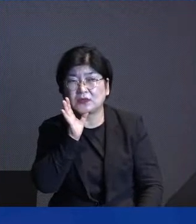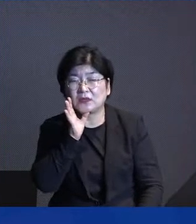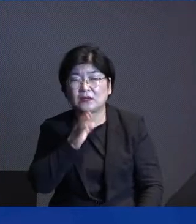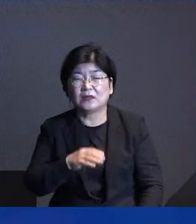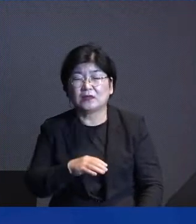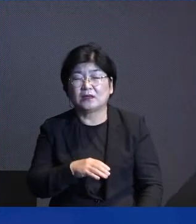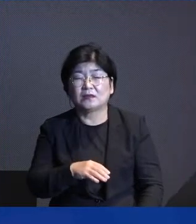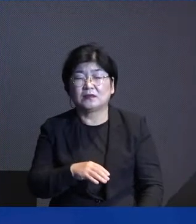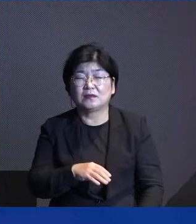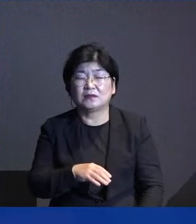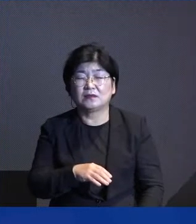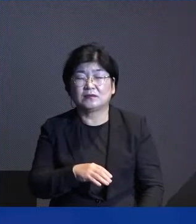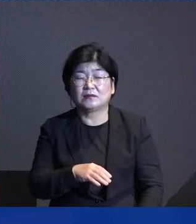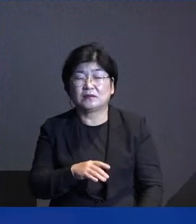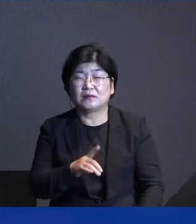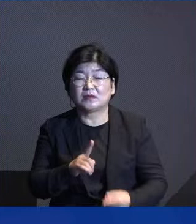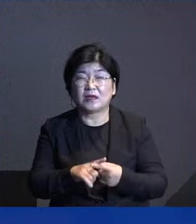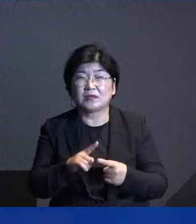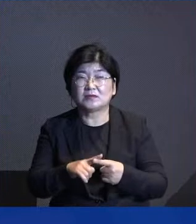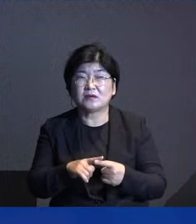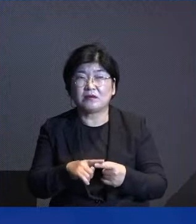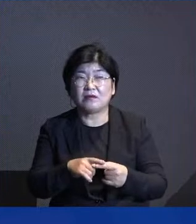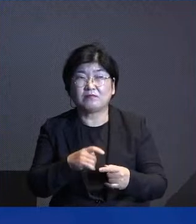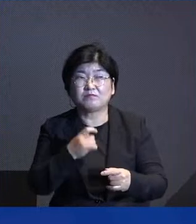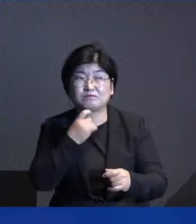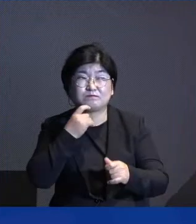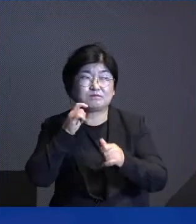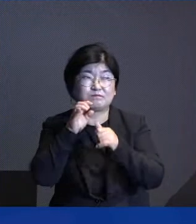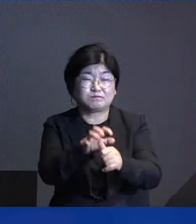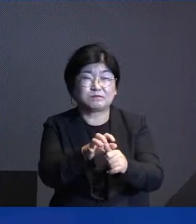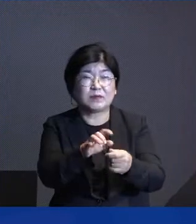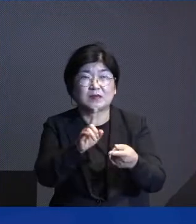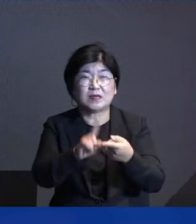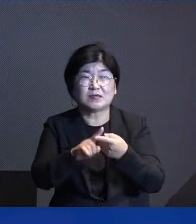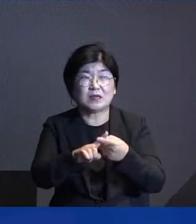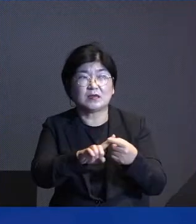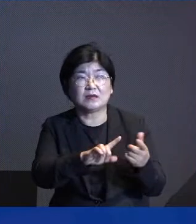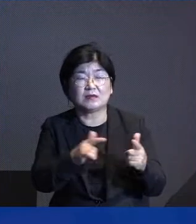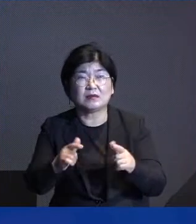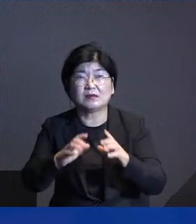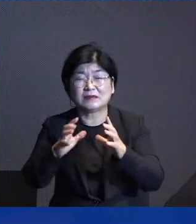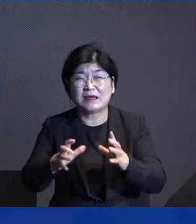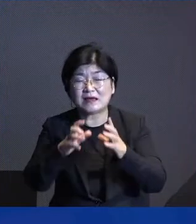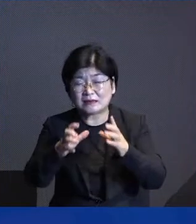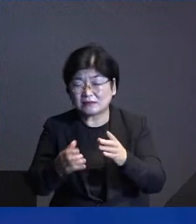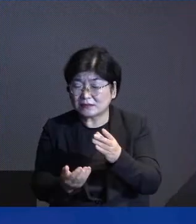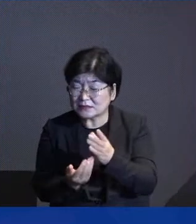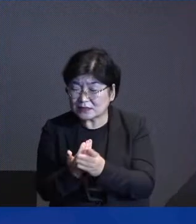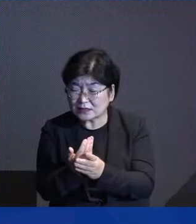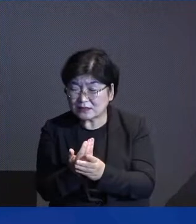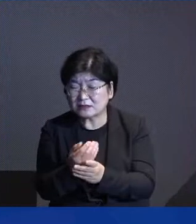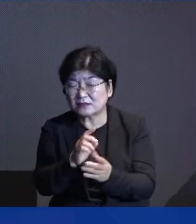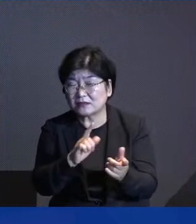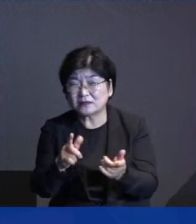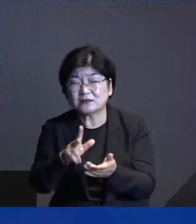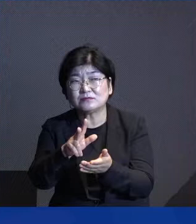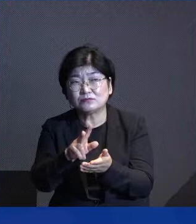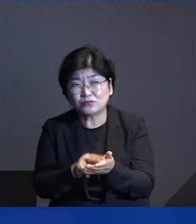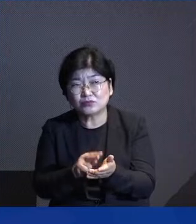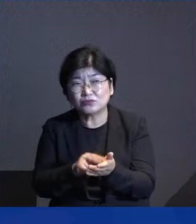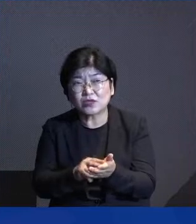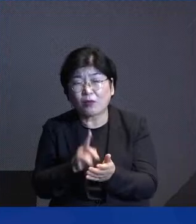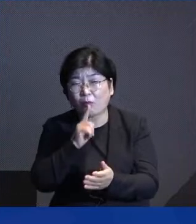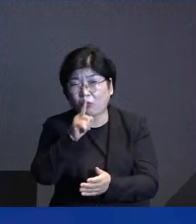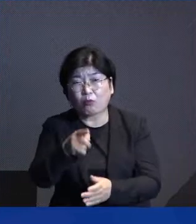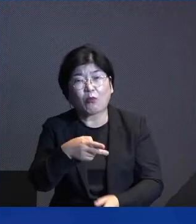middle income countries, because many of them do not report because of the fear of legal hassles, because people may not